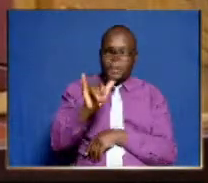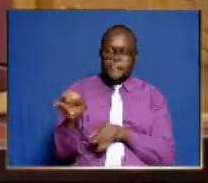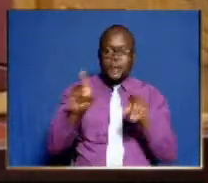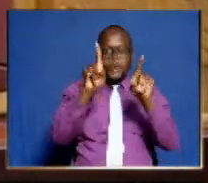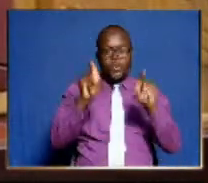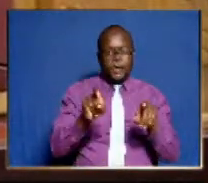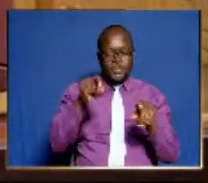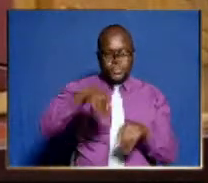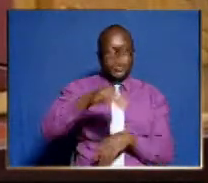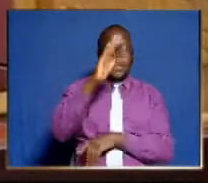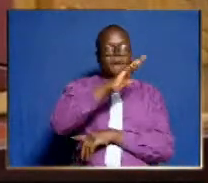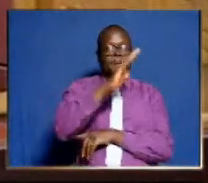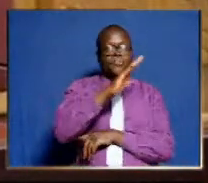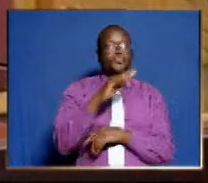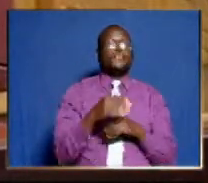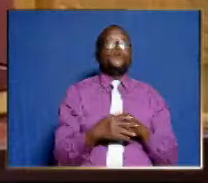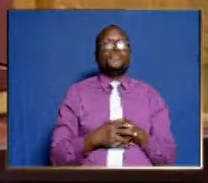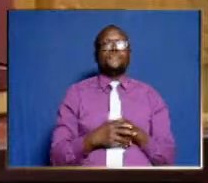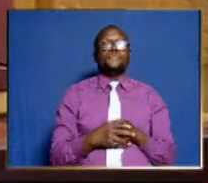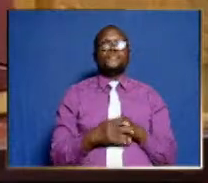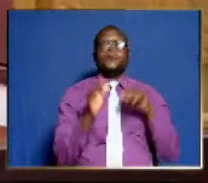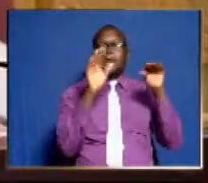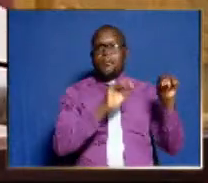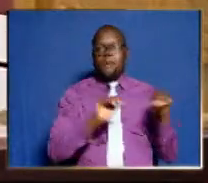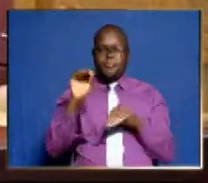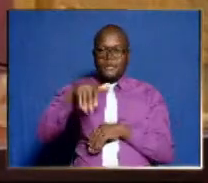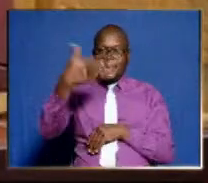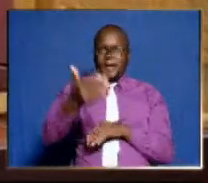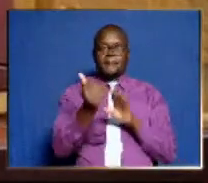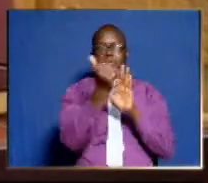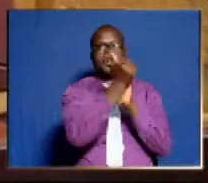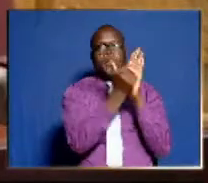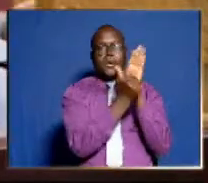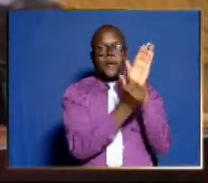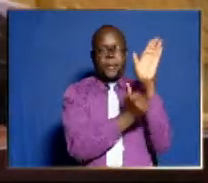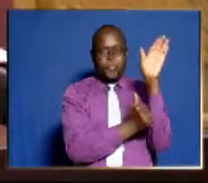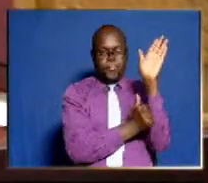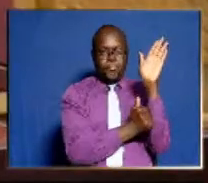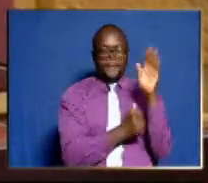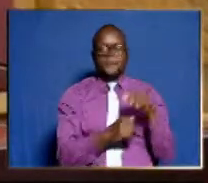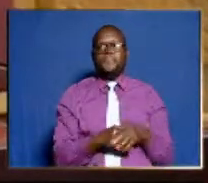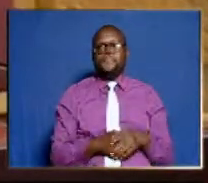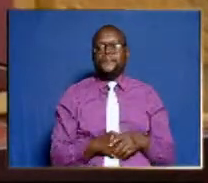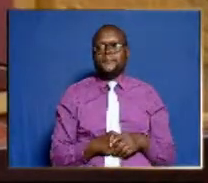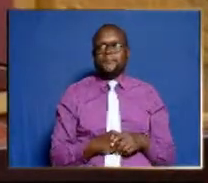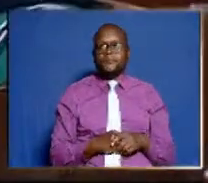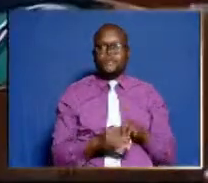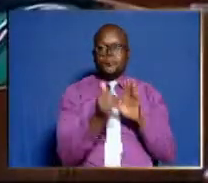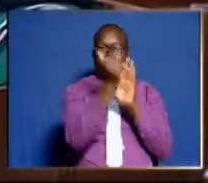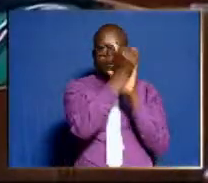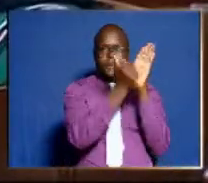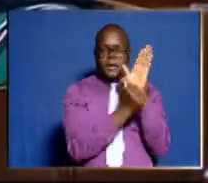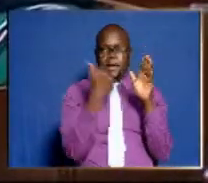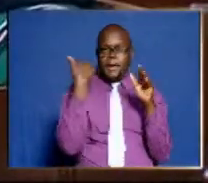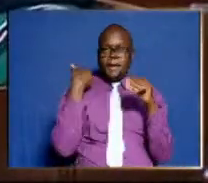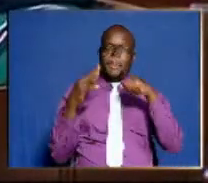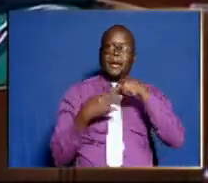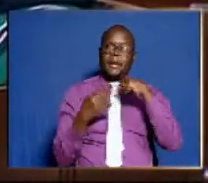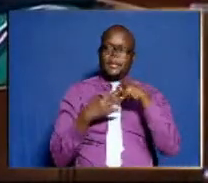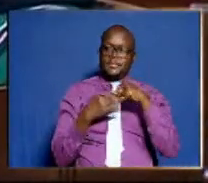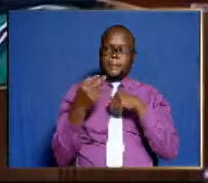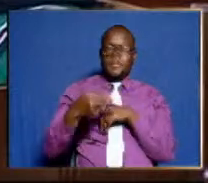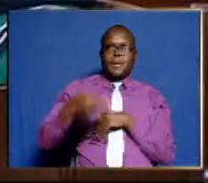the afternoon of today. So then we go to the next order. Order number 8, the